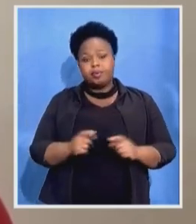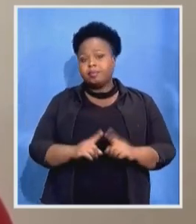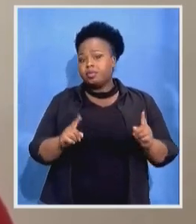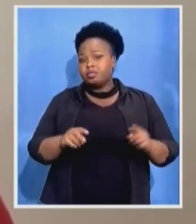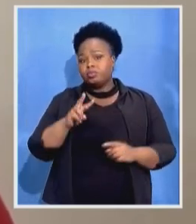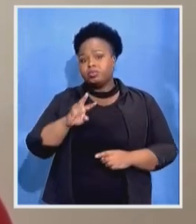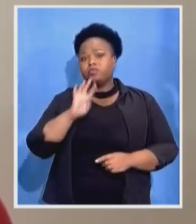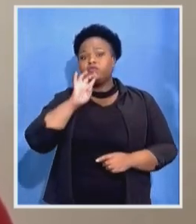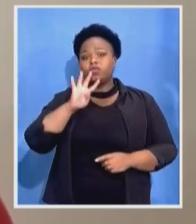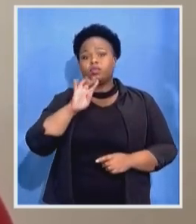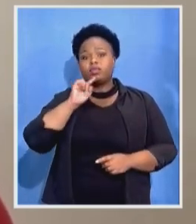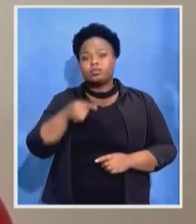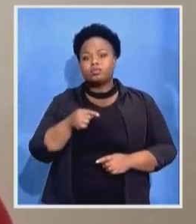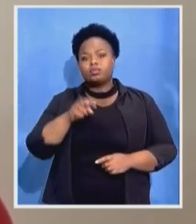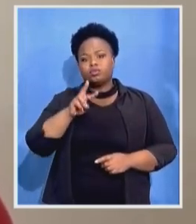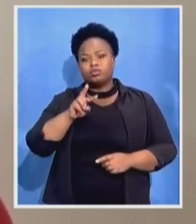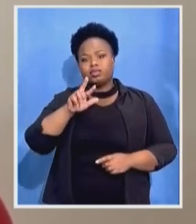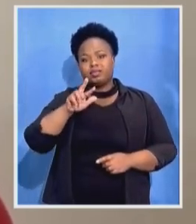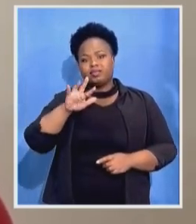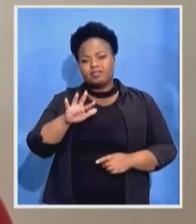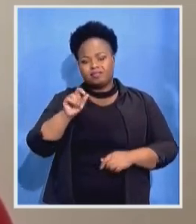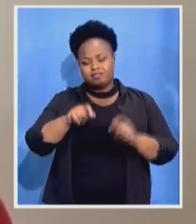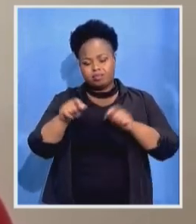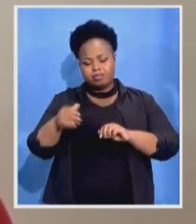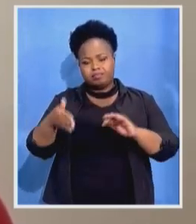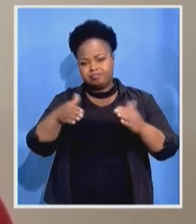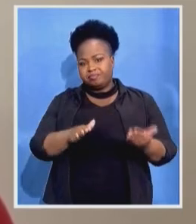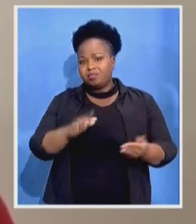24,285 died because of COVID-19 related